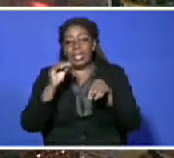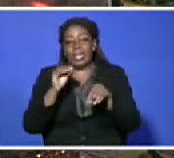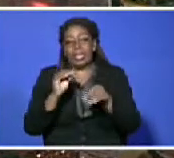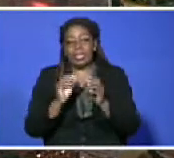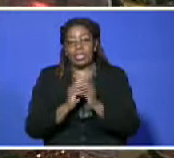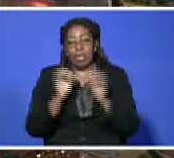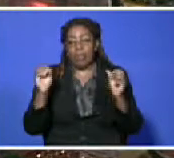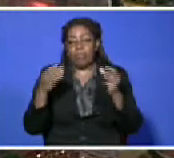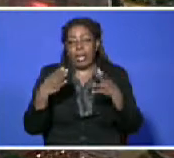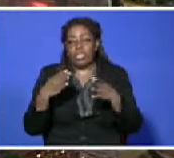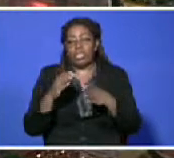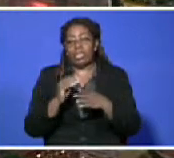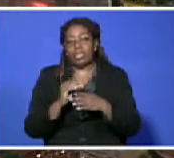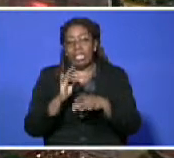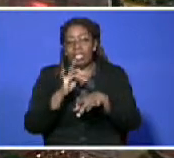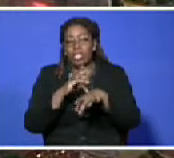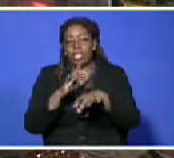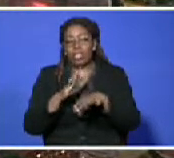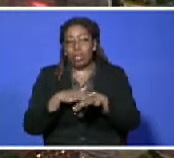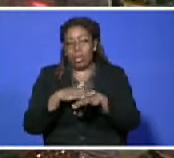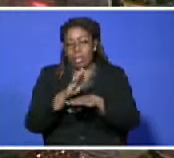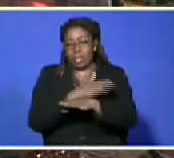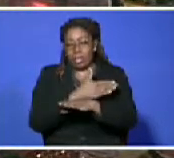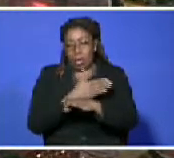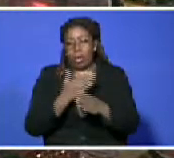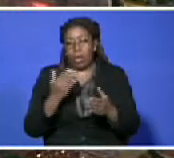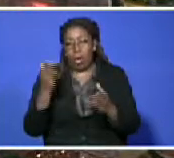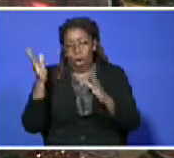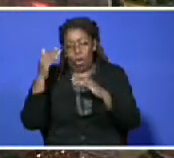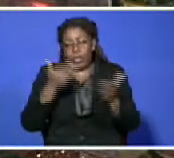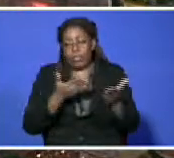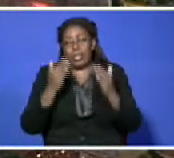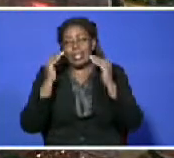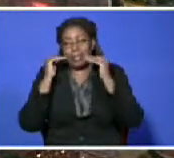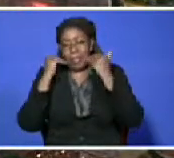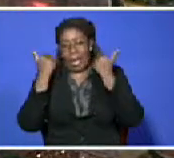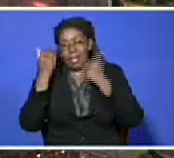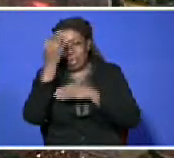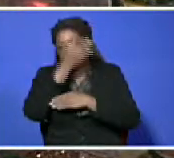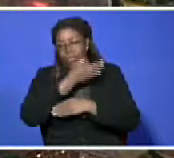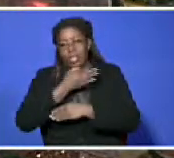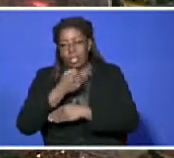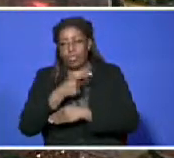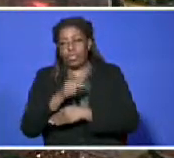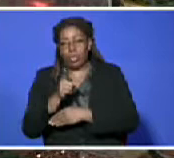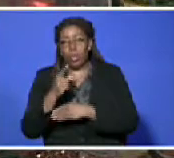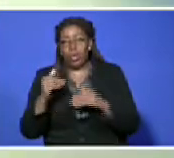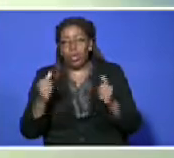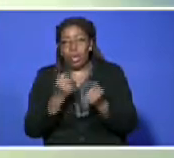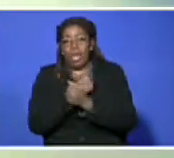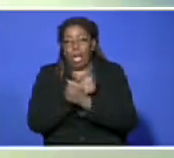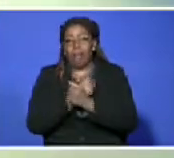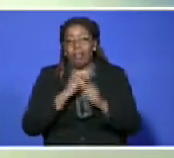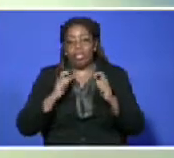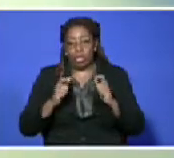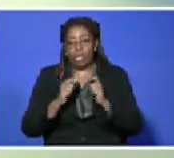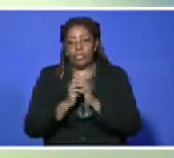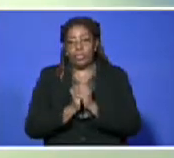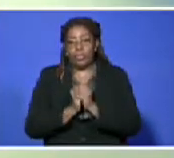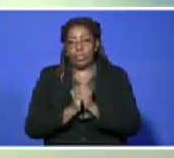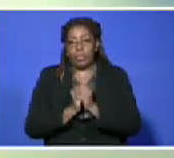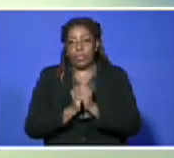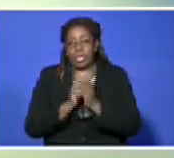touch on the song and hopes it will bring smiles on the faces of Junkanoo lovers. So this particular